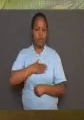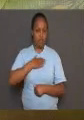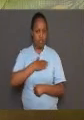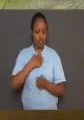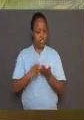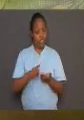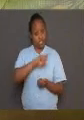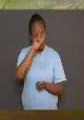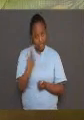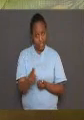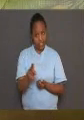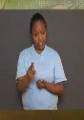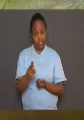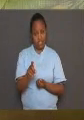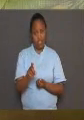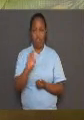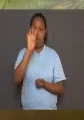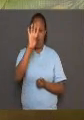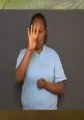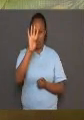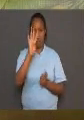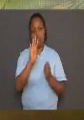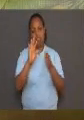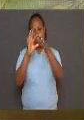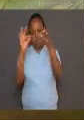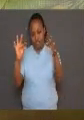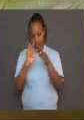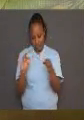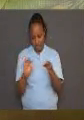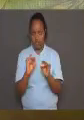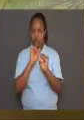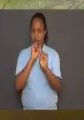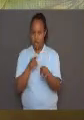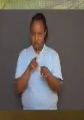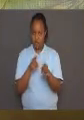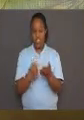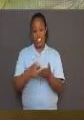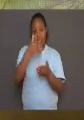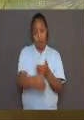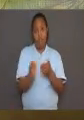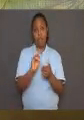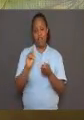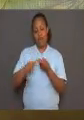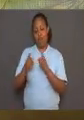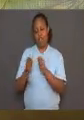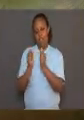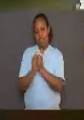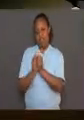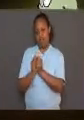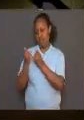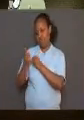these questions in full sentences, and then share your answers with a classmate.